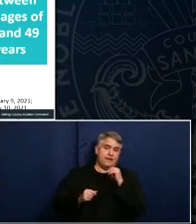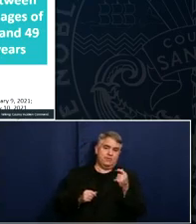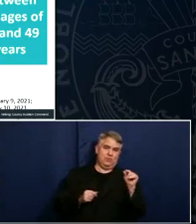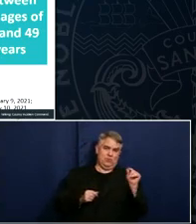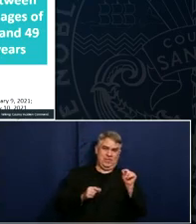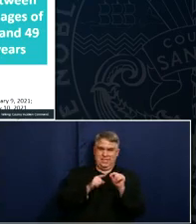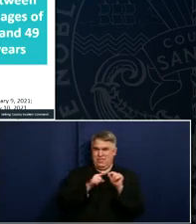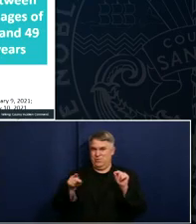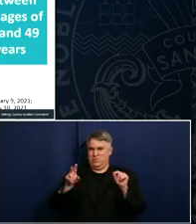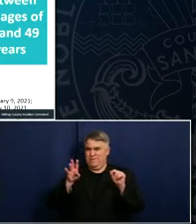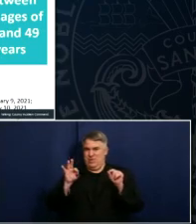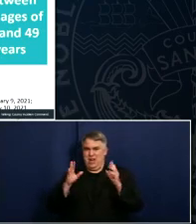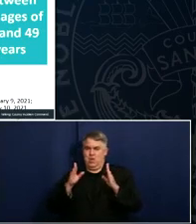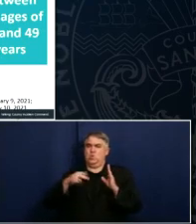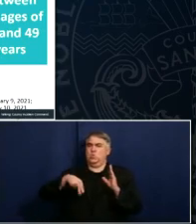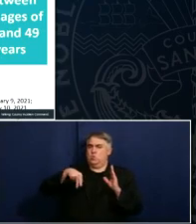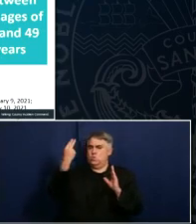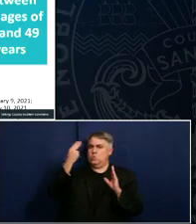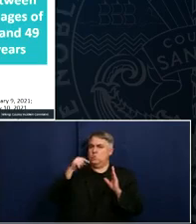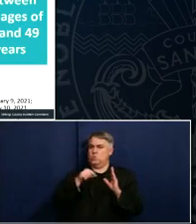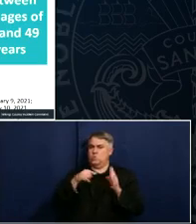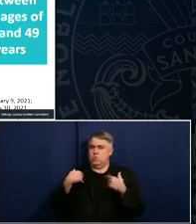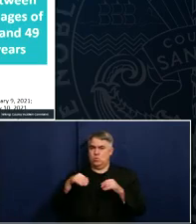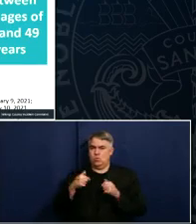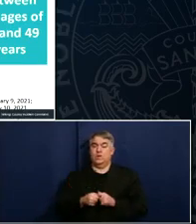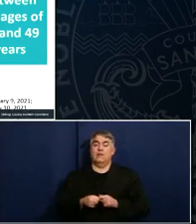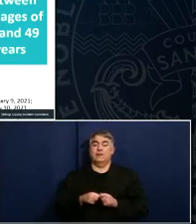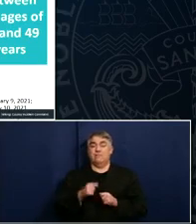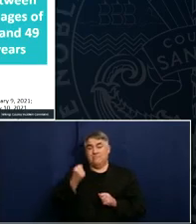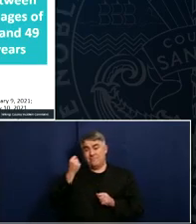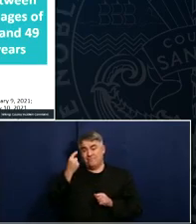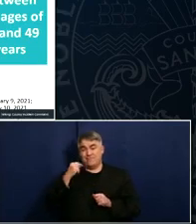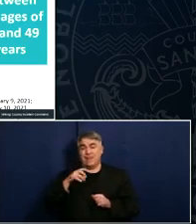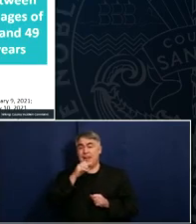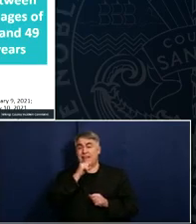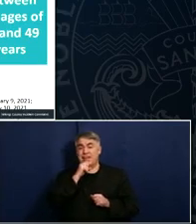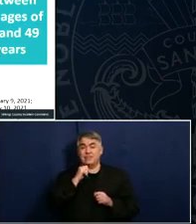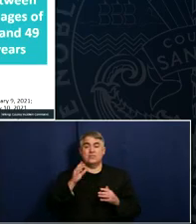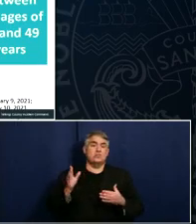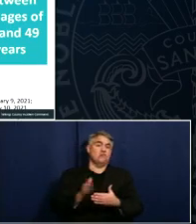years of age. And the age range